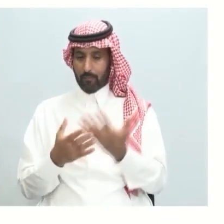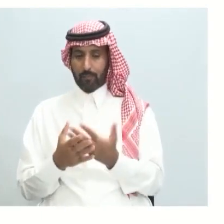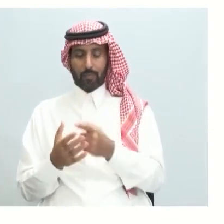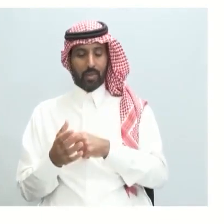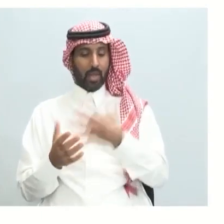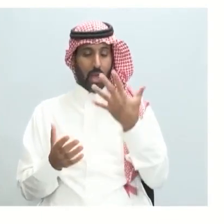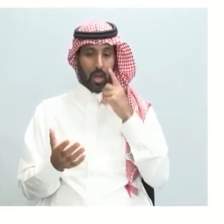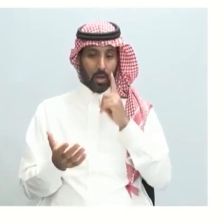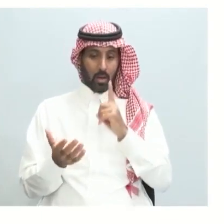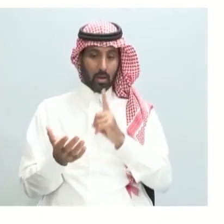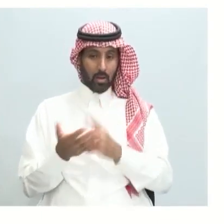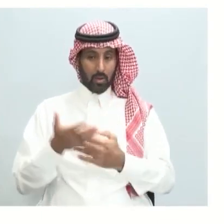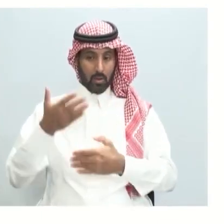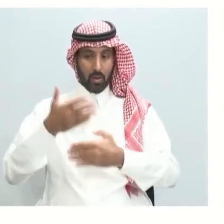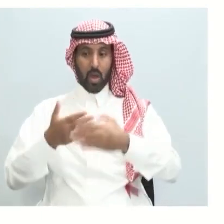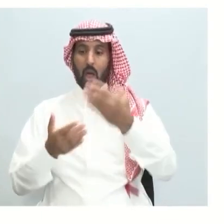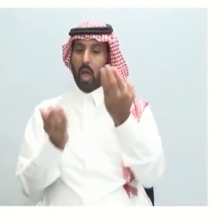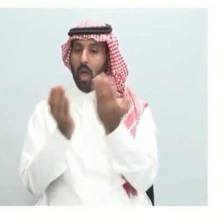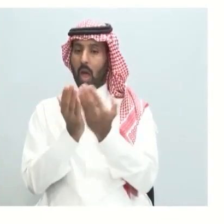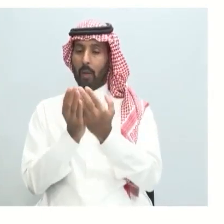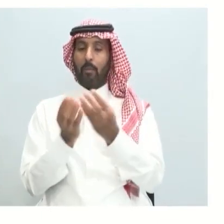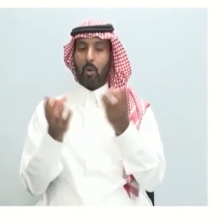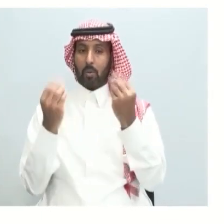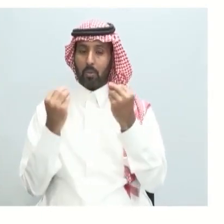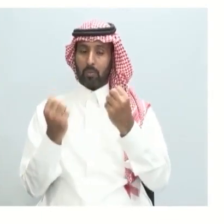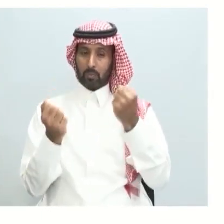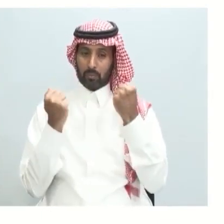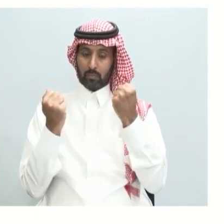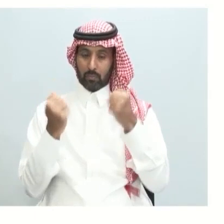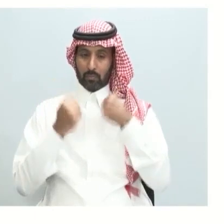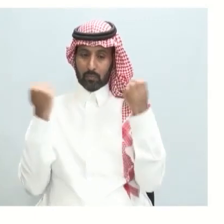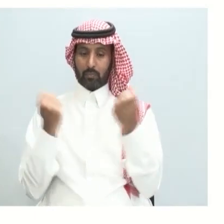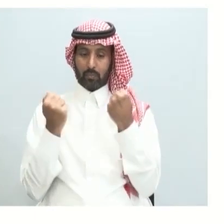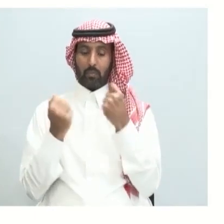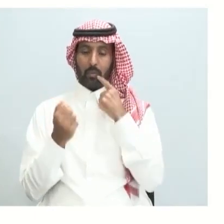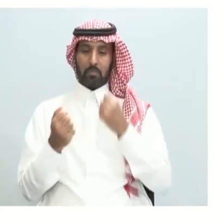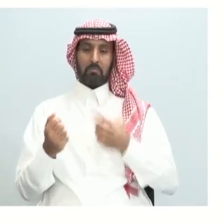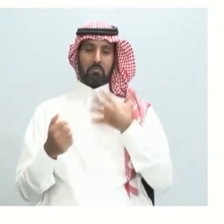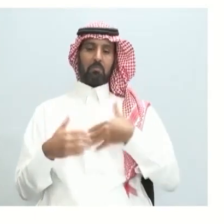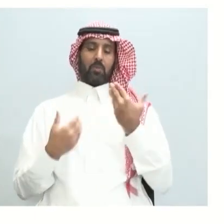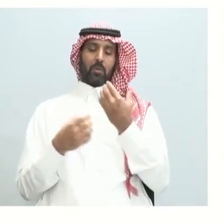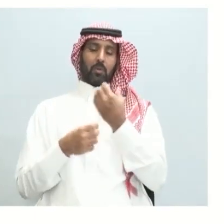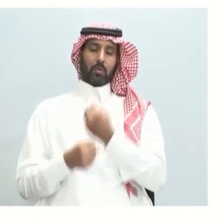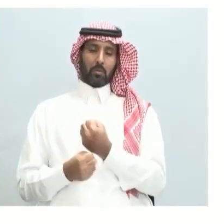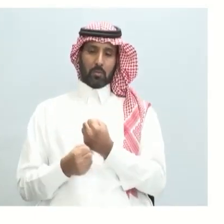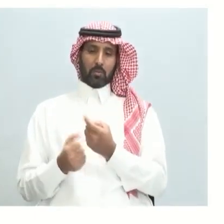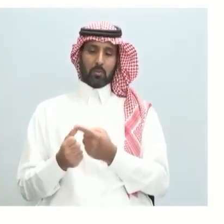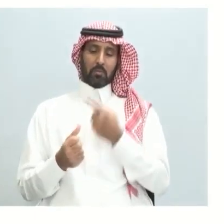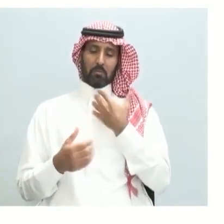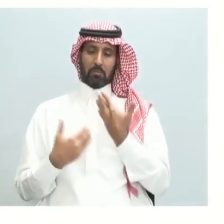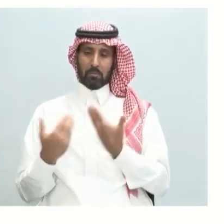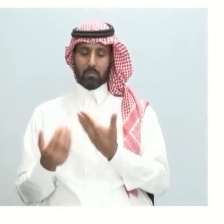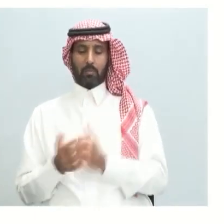to improve or develop by study or training. Number six, a positive feeling of peace and